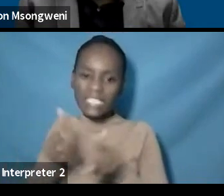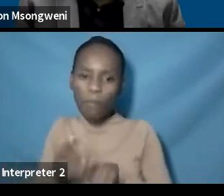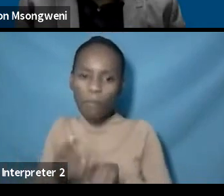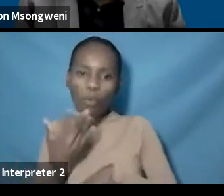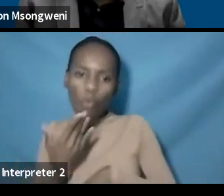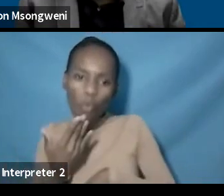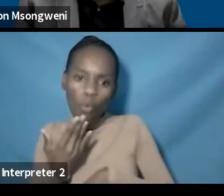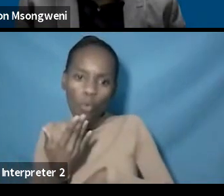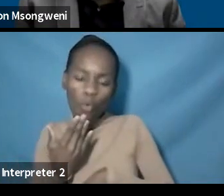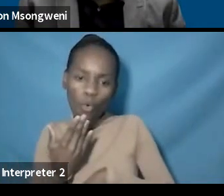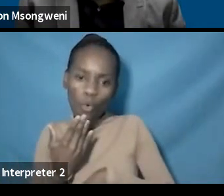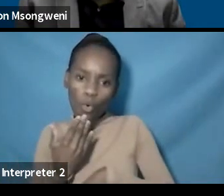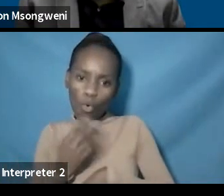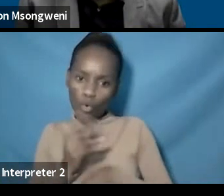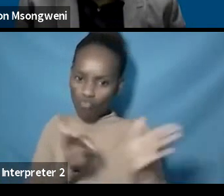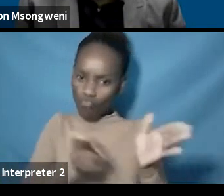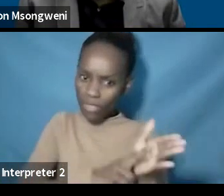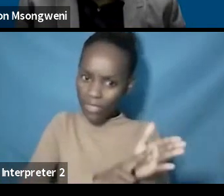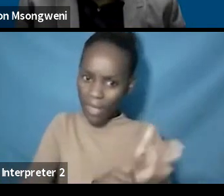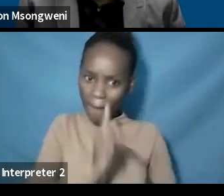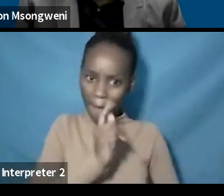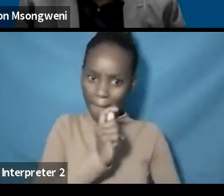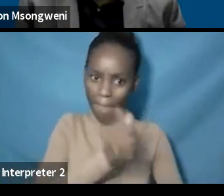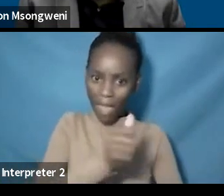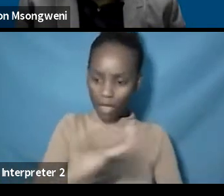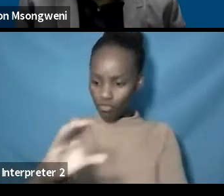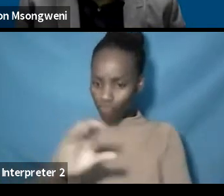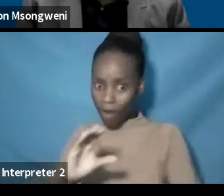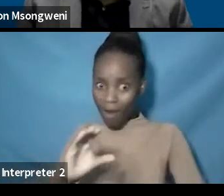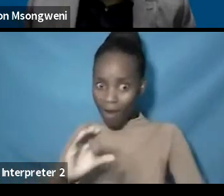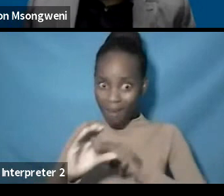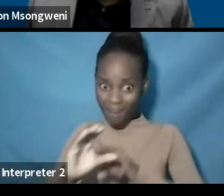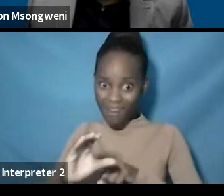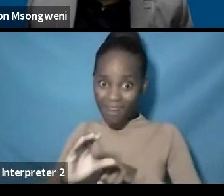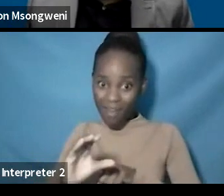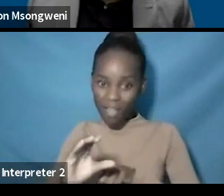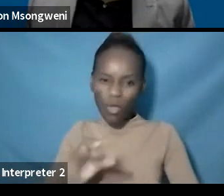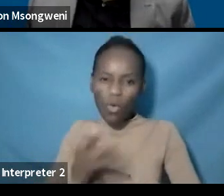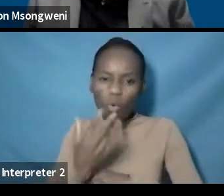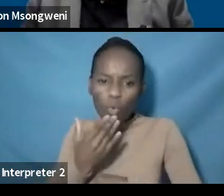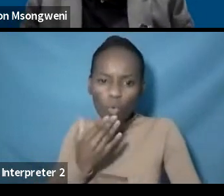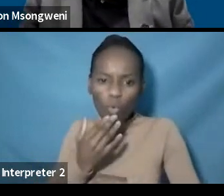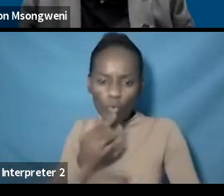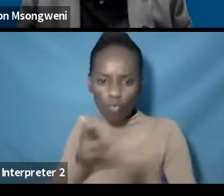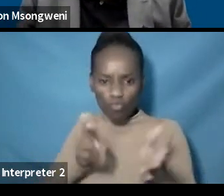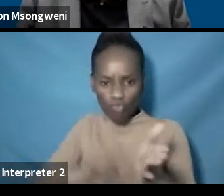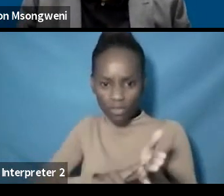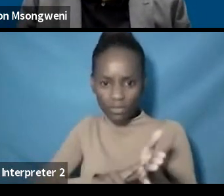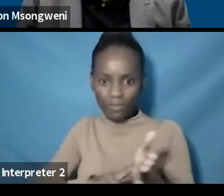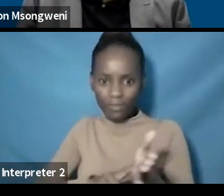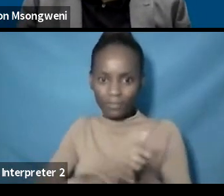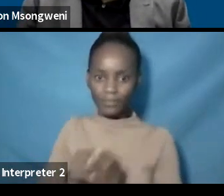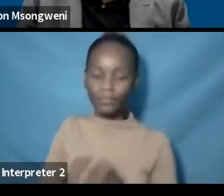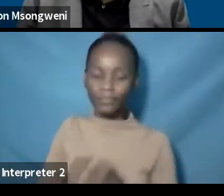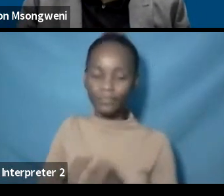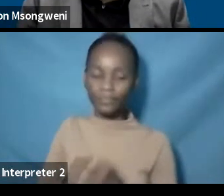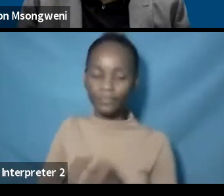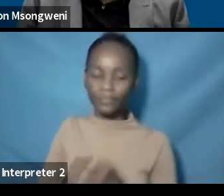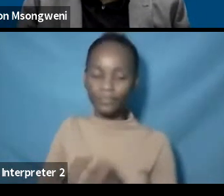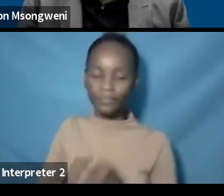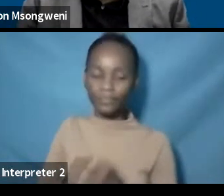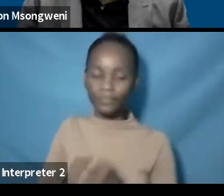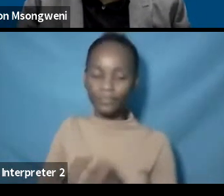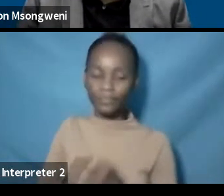need to say you've got an employee who is earning less than the threshold of about 89K